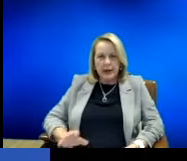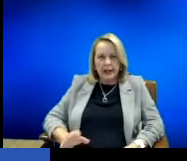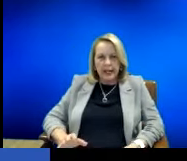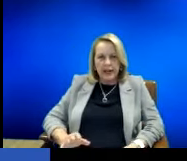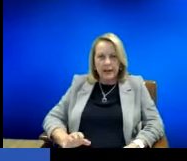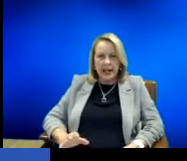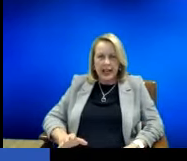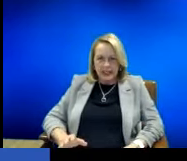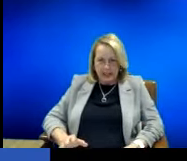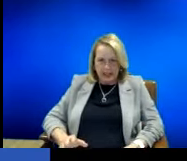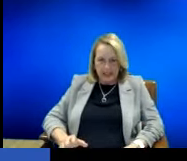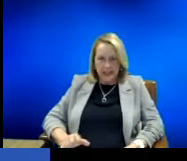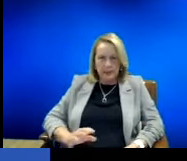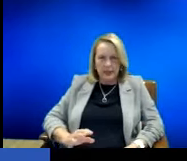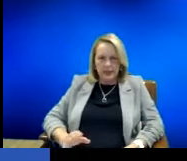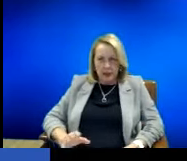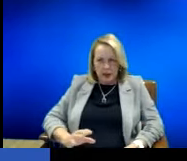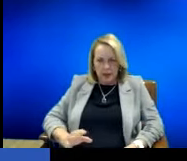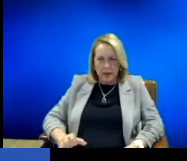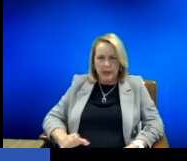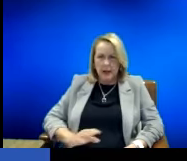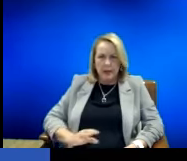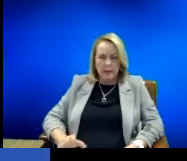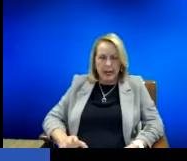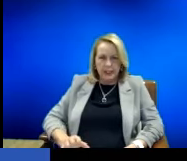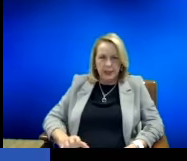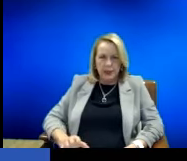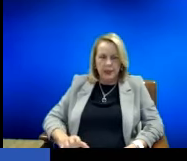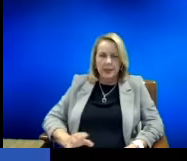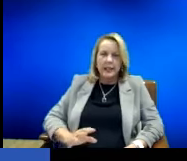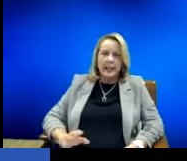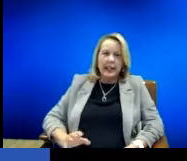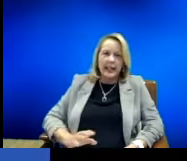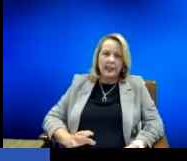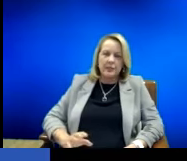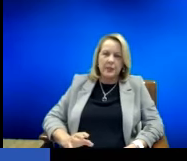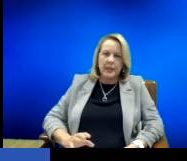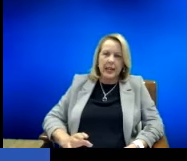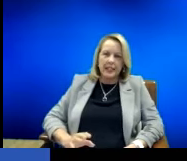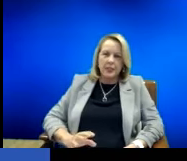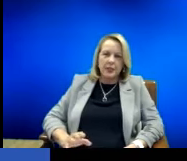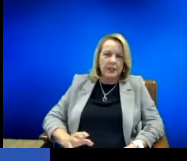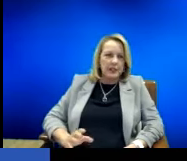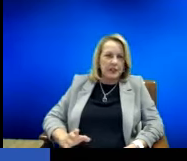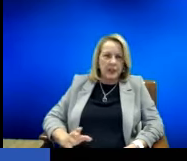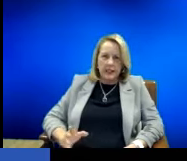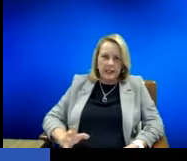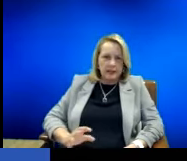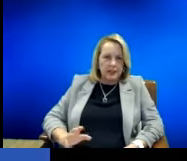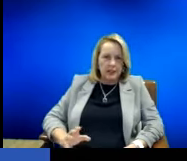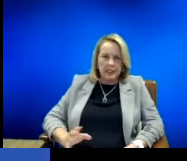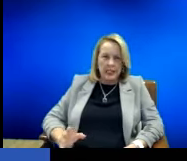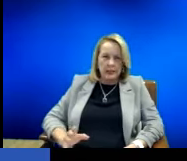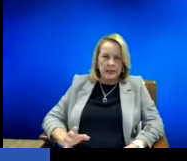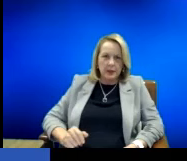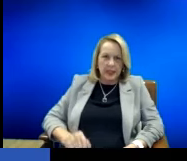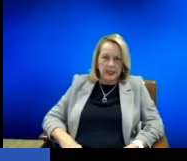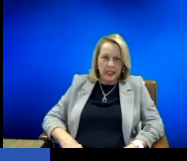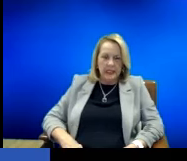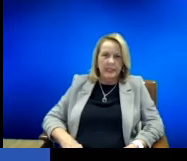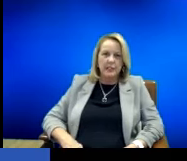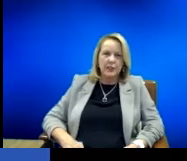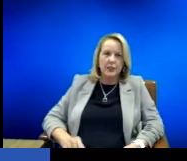up account access with your own password. And through that, you can do lots of different types